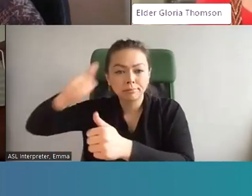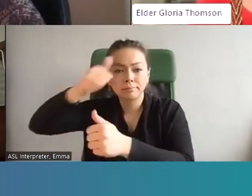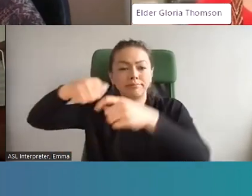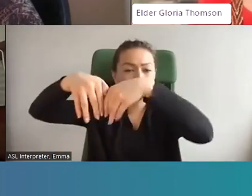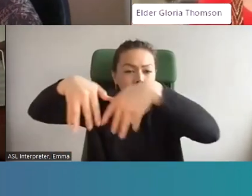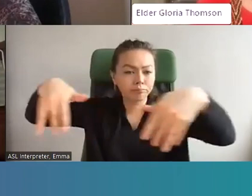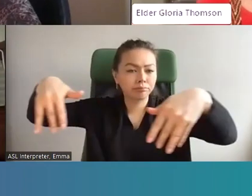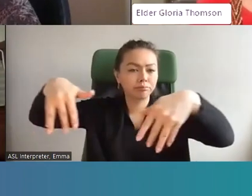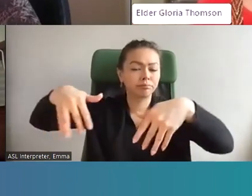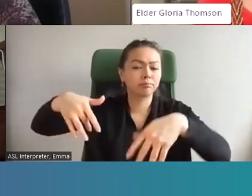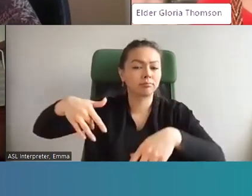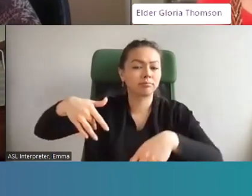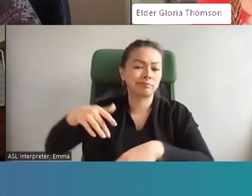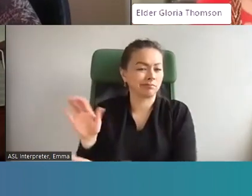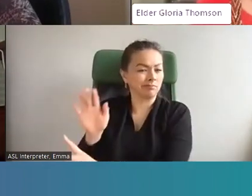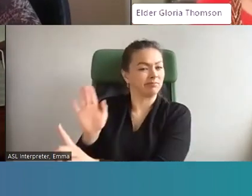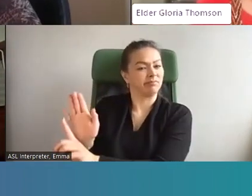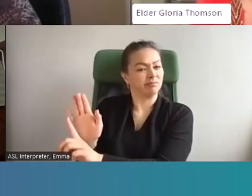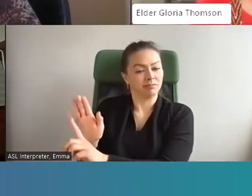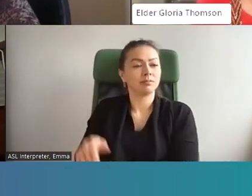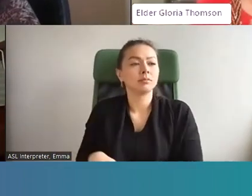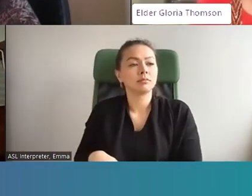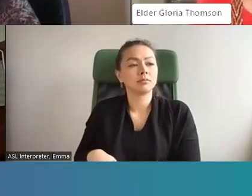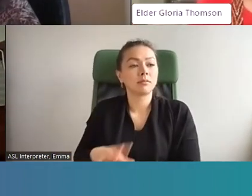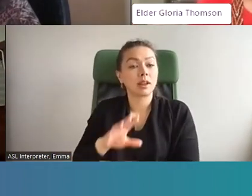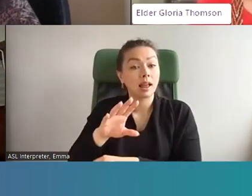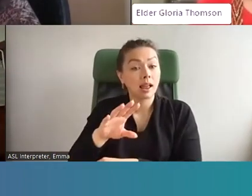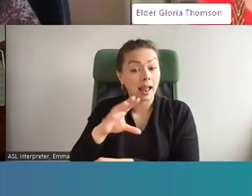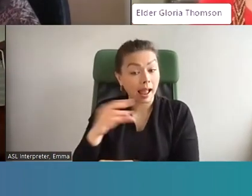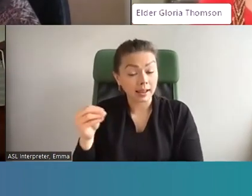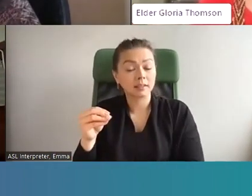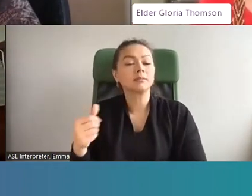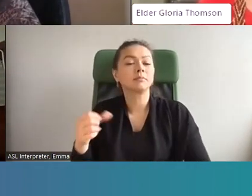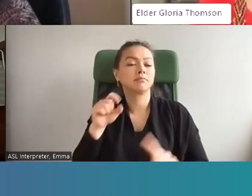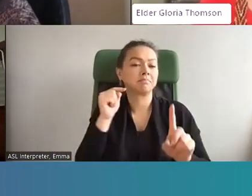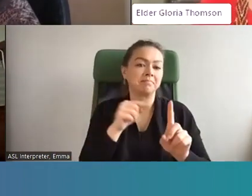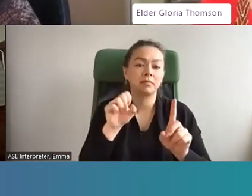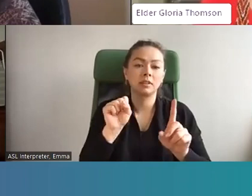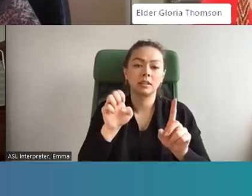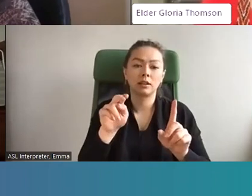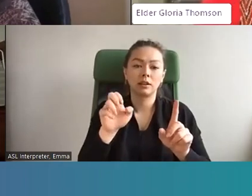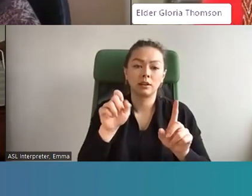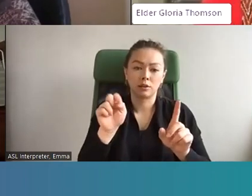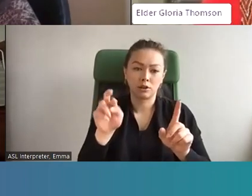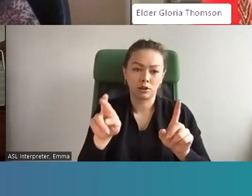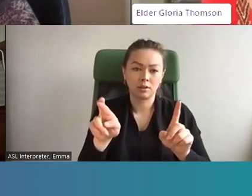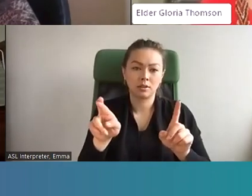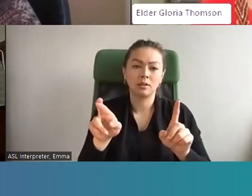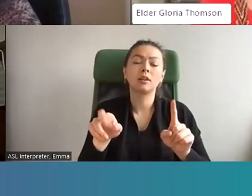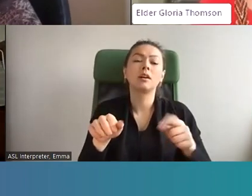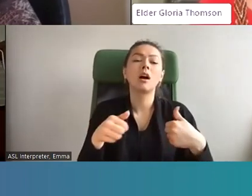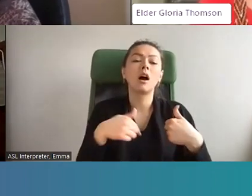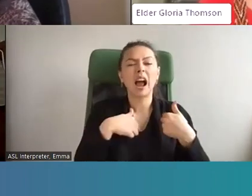So the senator, as I explained before, really plays the role of an